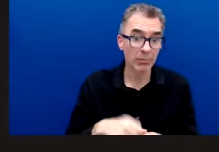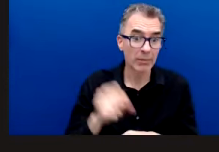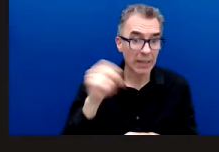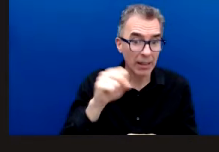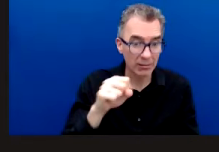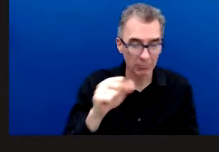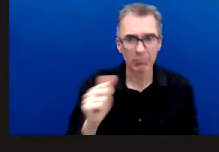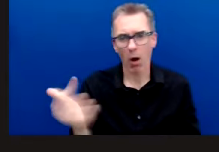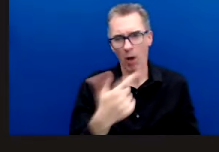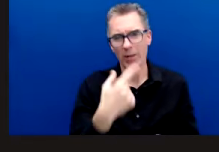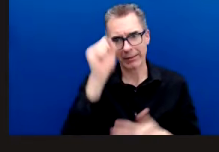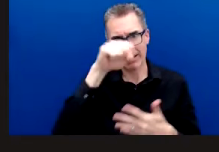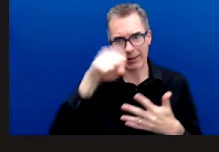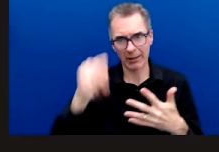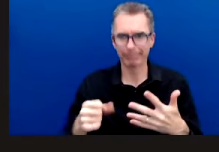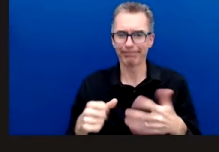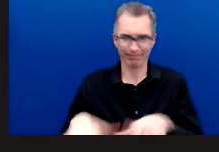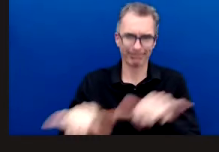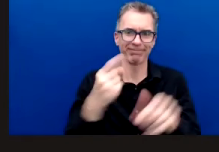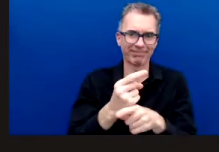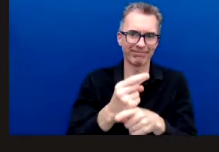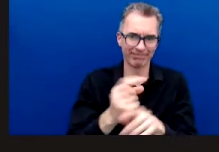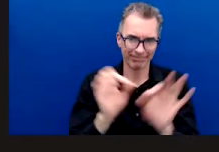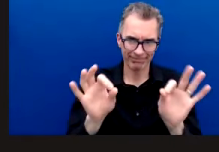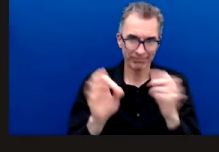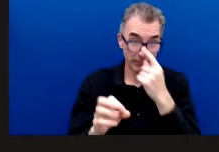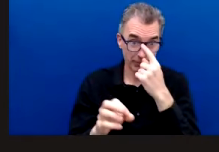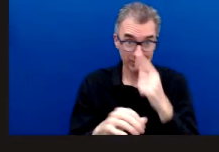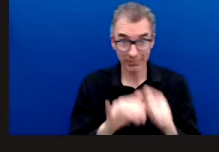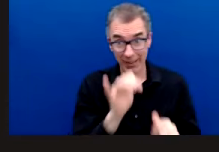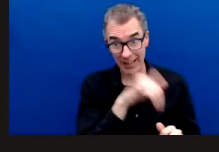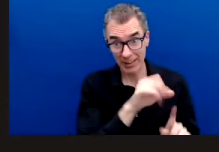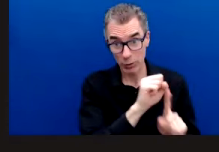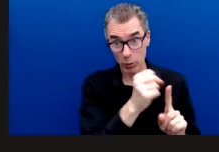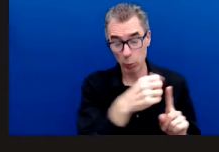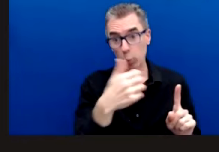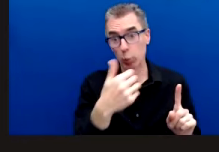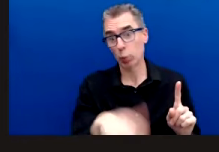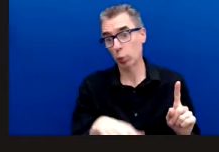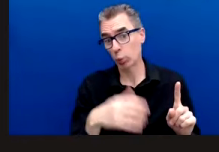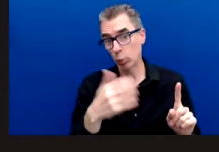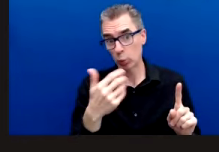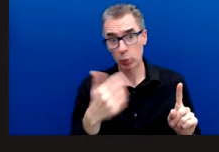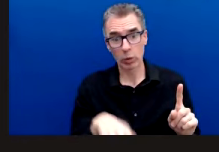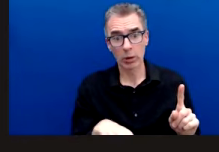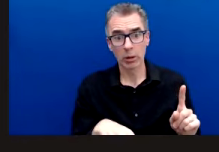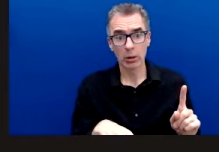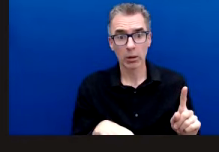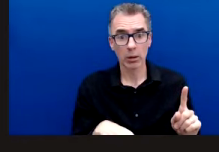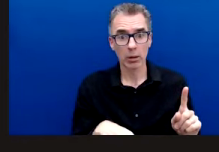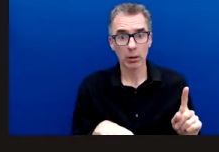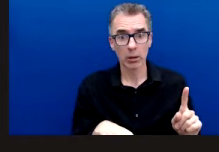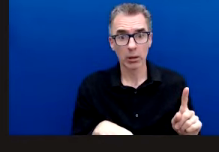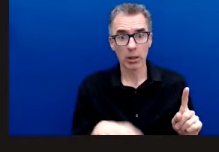Yes, everyone is correct. Yes. This is something that I would love to say has